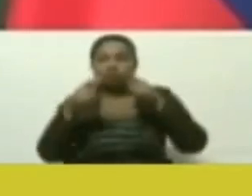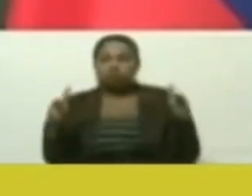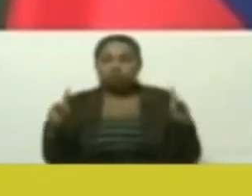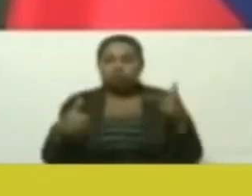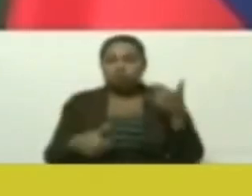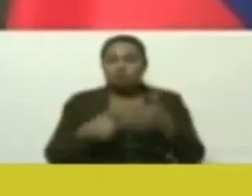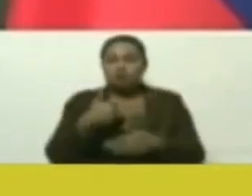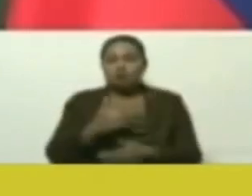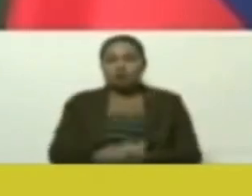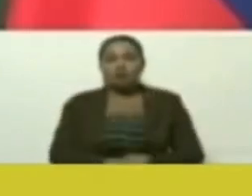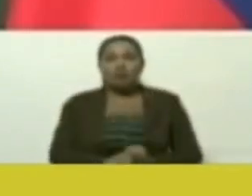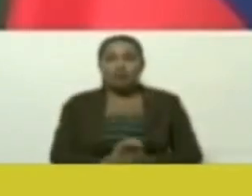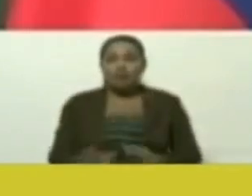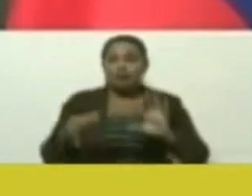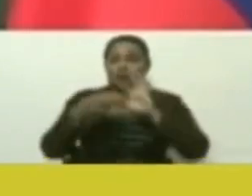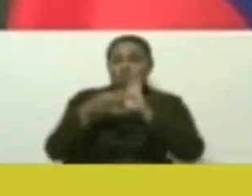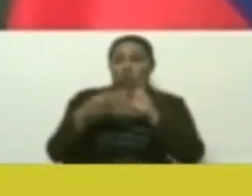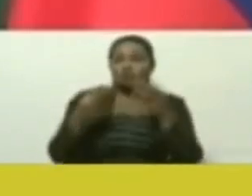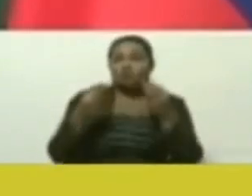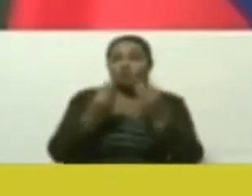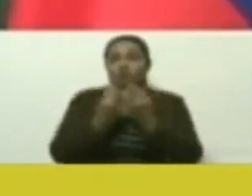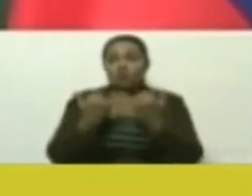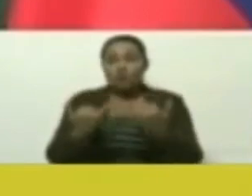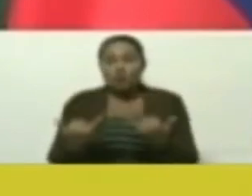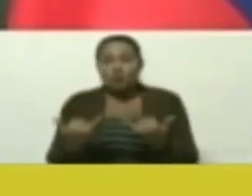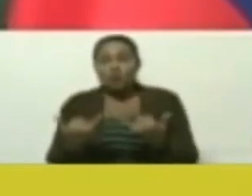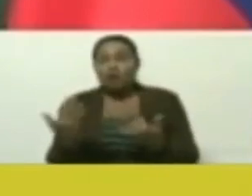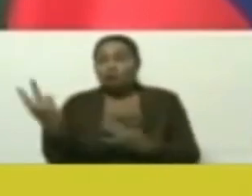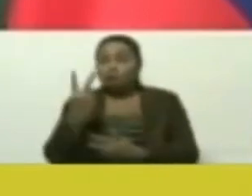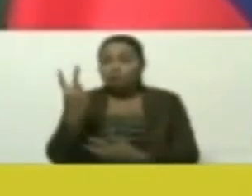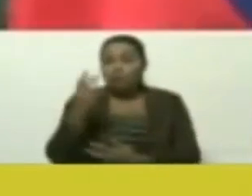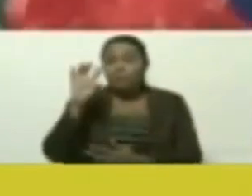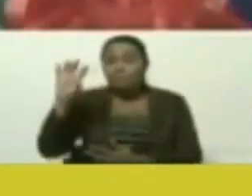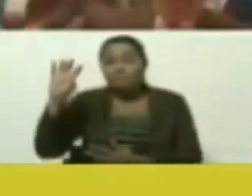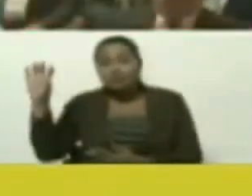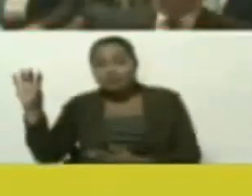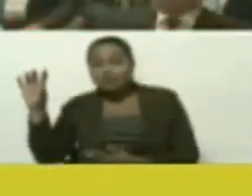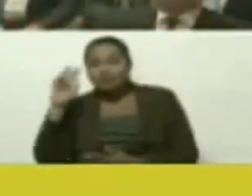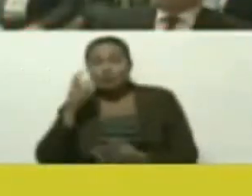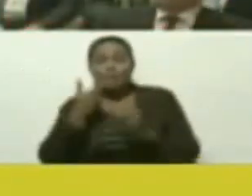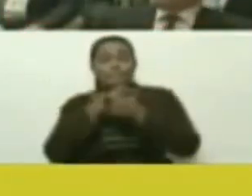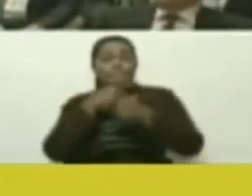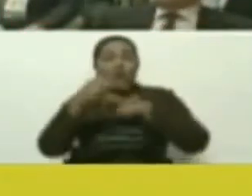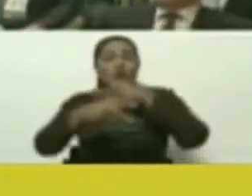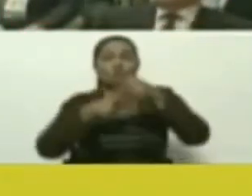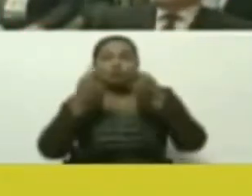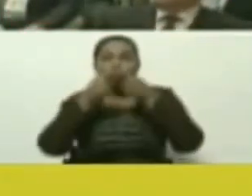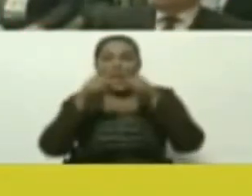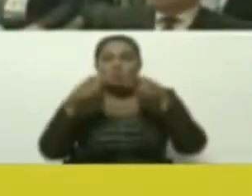to move toward a process of growth between both countries.